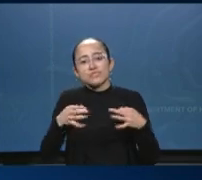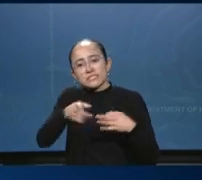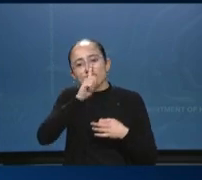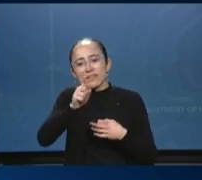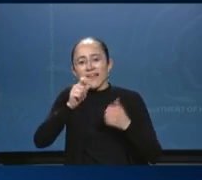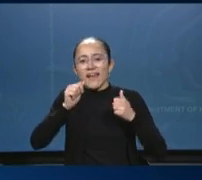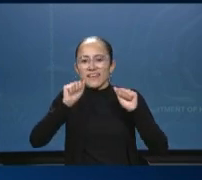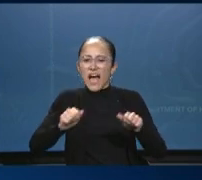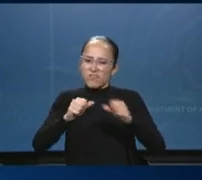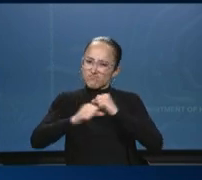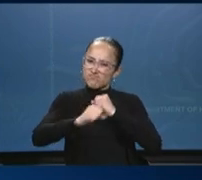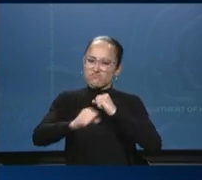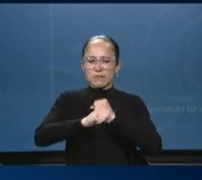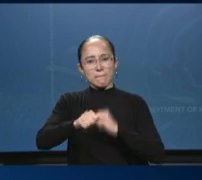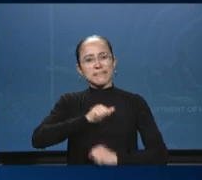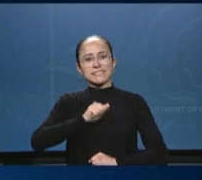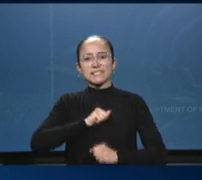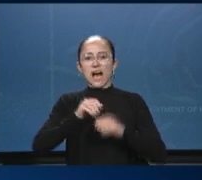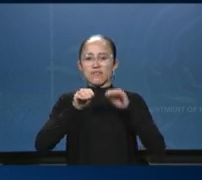branch out.